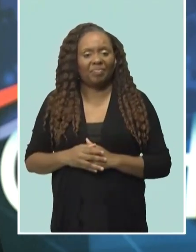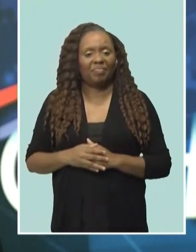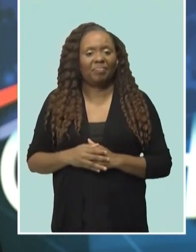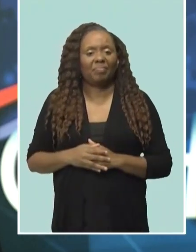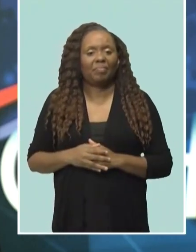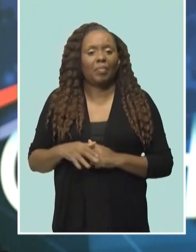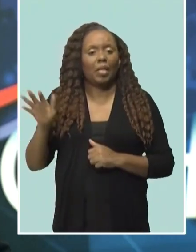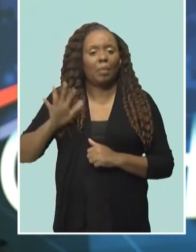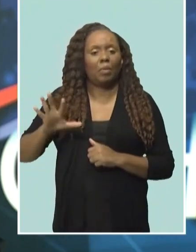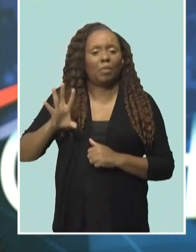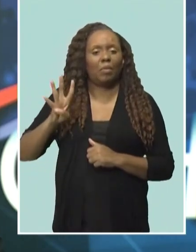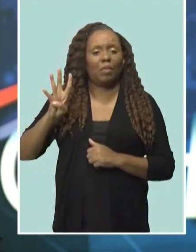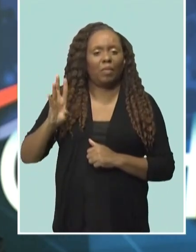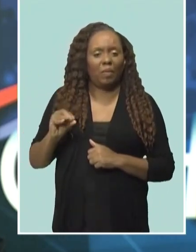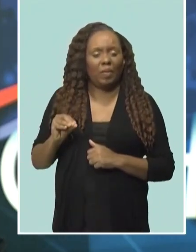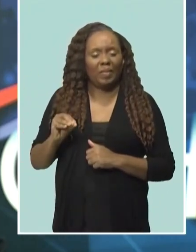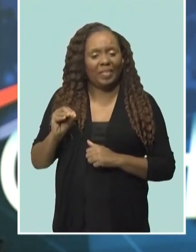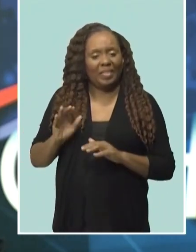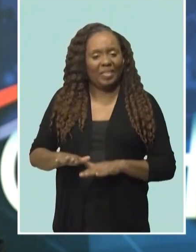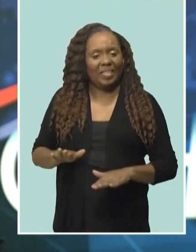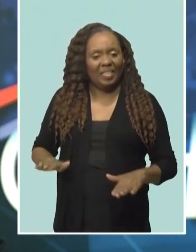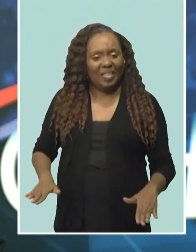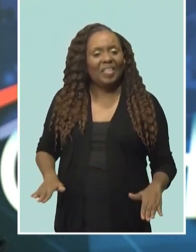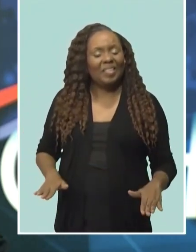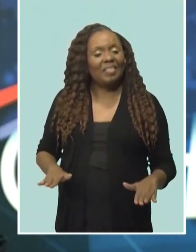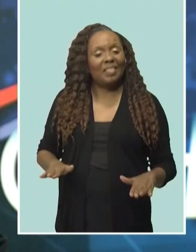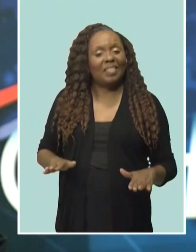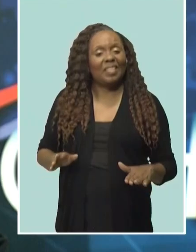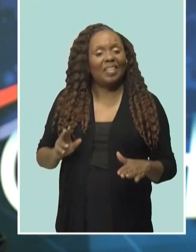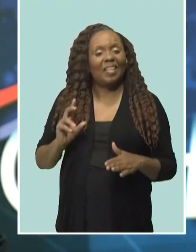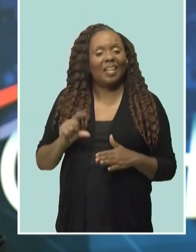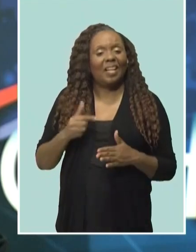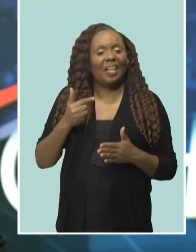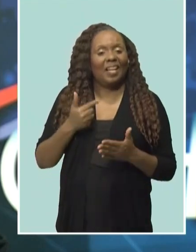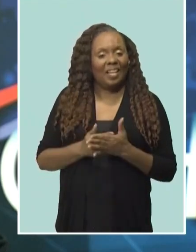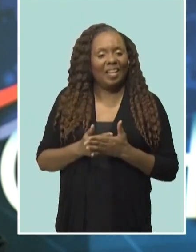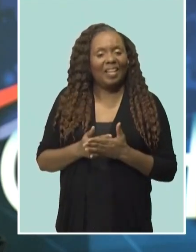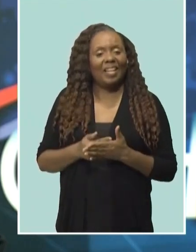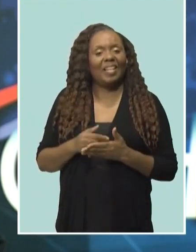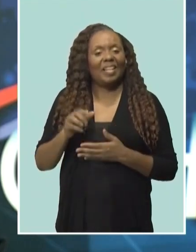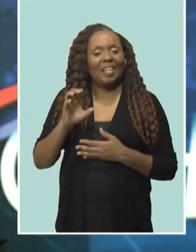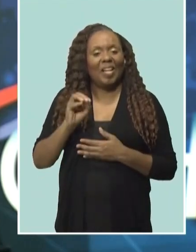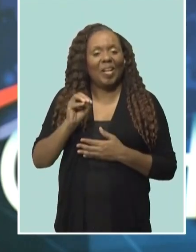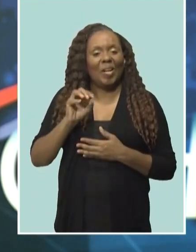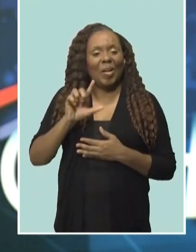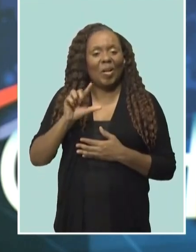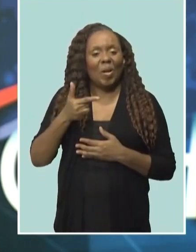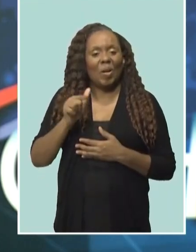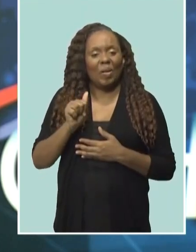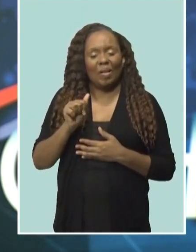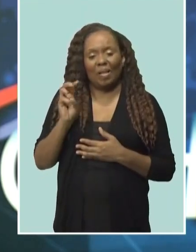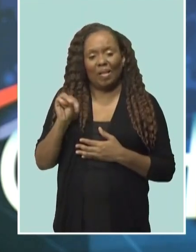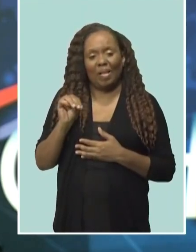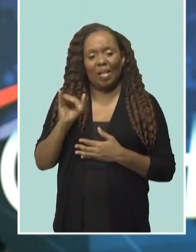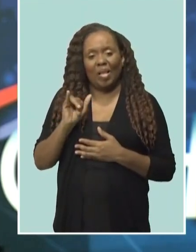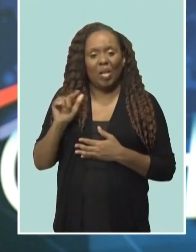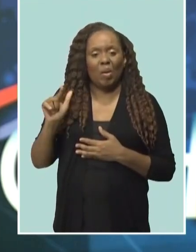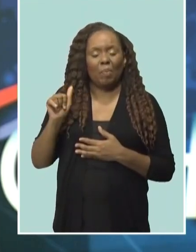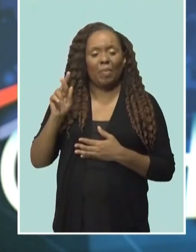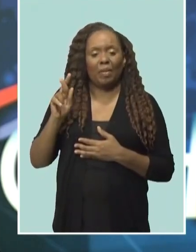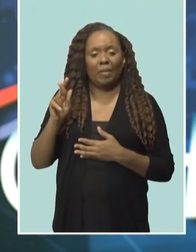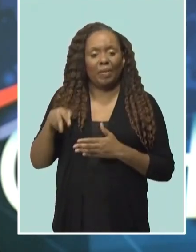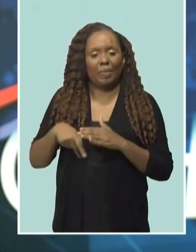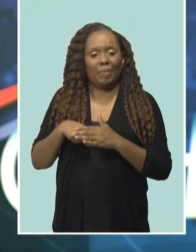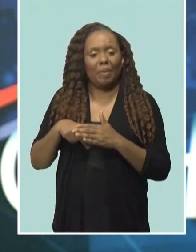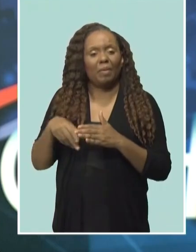little ones are officially ready to transition from the Olga Miller Nursery to primary school. They graduated during a closing ceremony